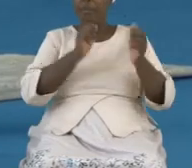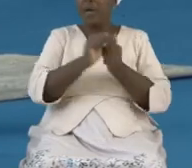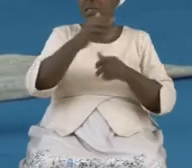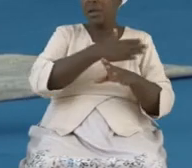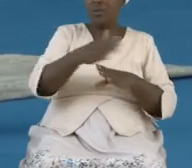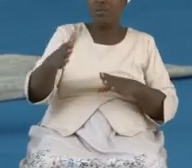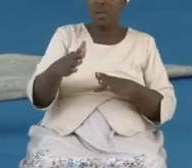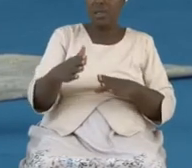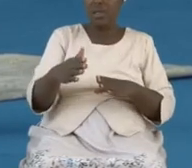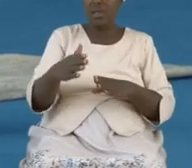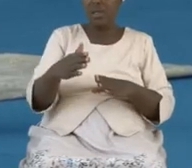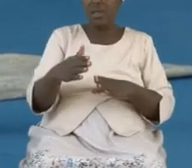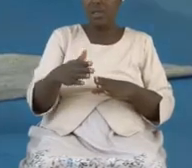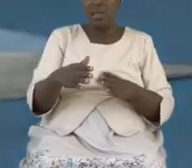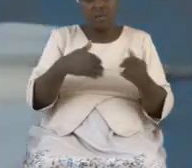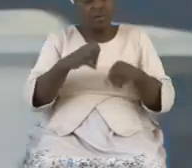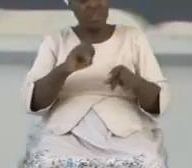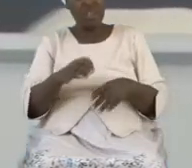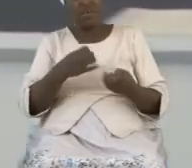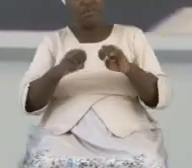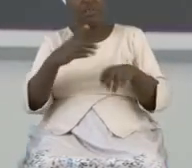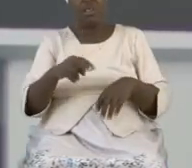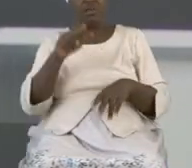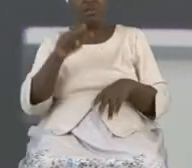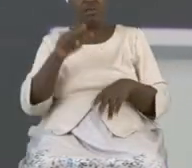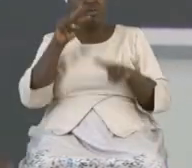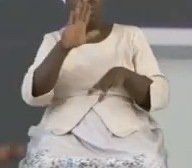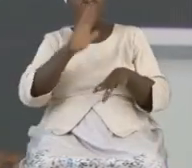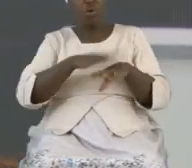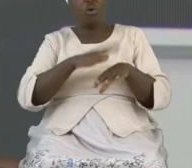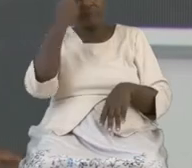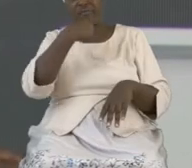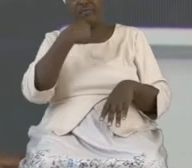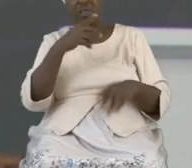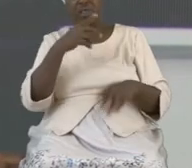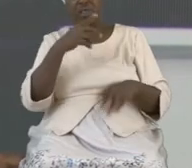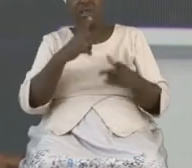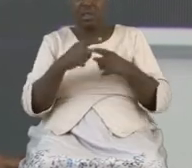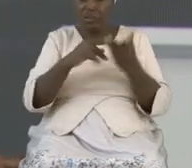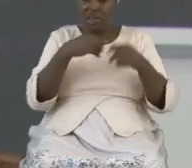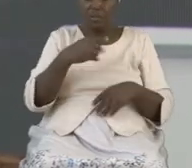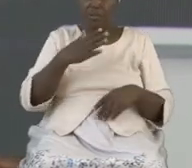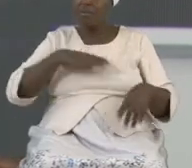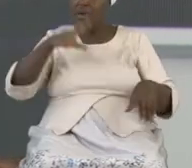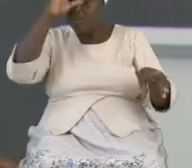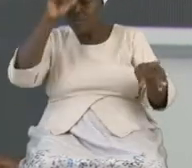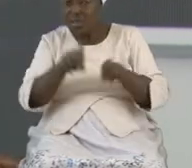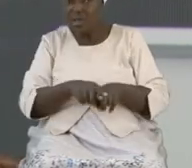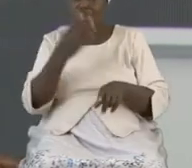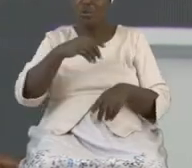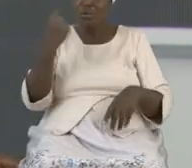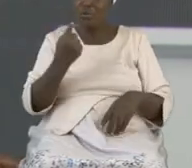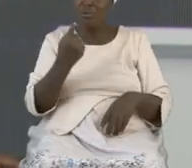the look on your face. Somebody says, you're a brother. Why are you always wearing an angry look? Nobody